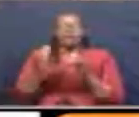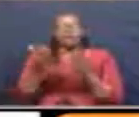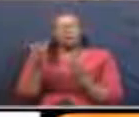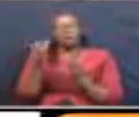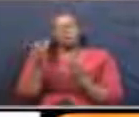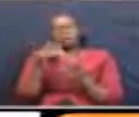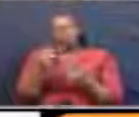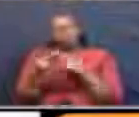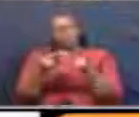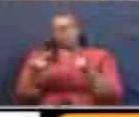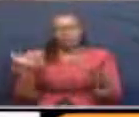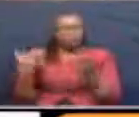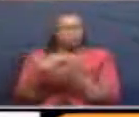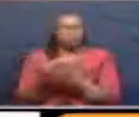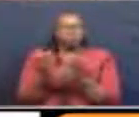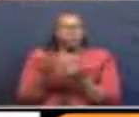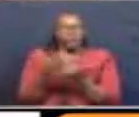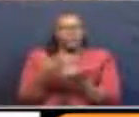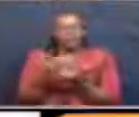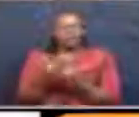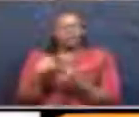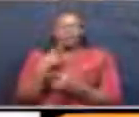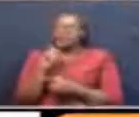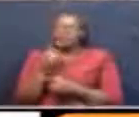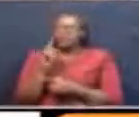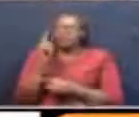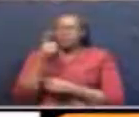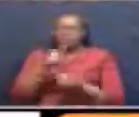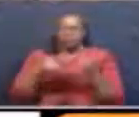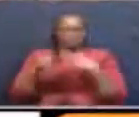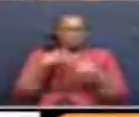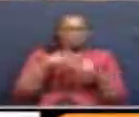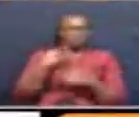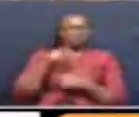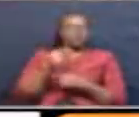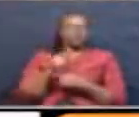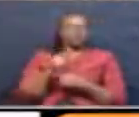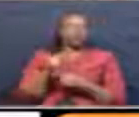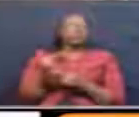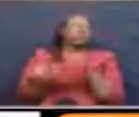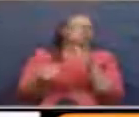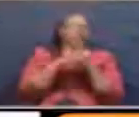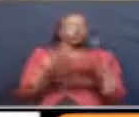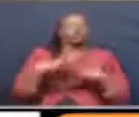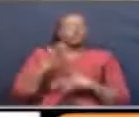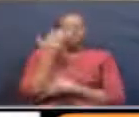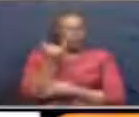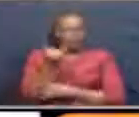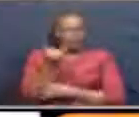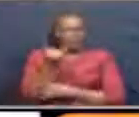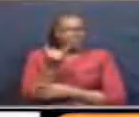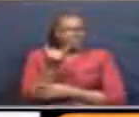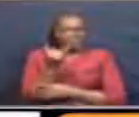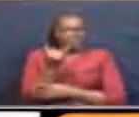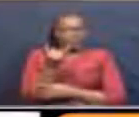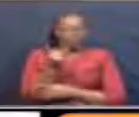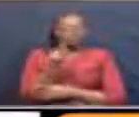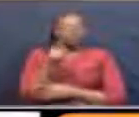they are handling the process. But what I am saying is, let's go back. Why are we doing this? Go back to